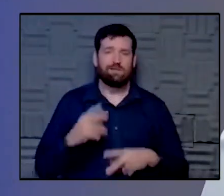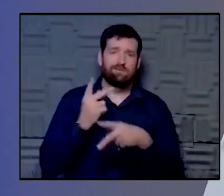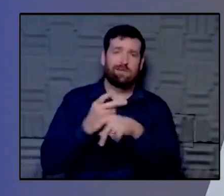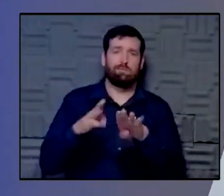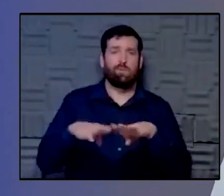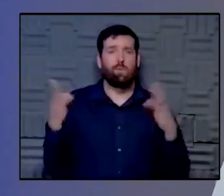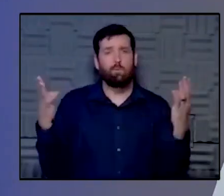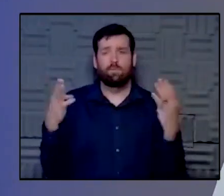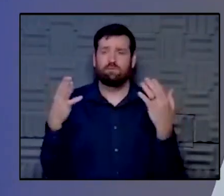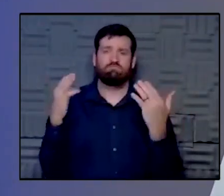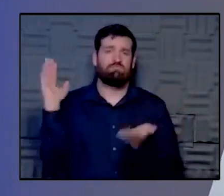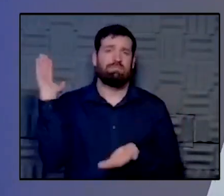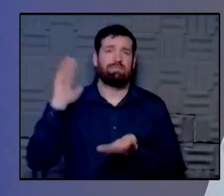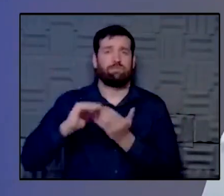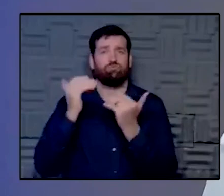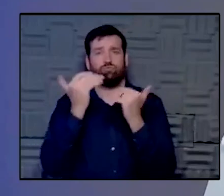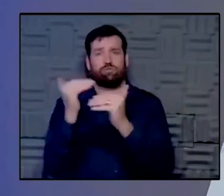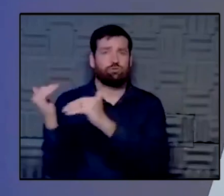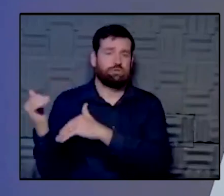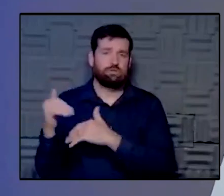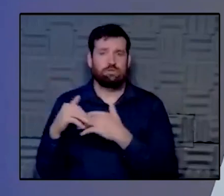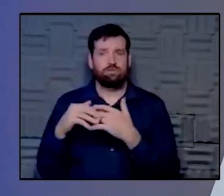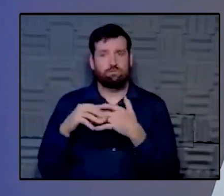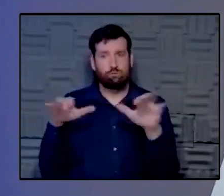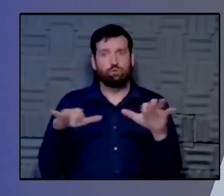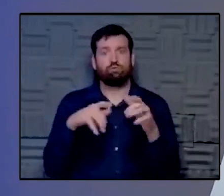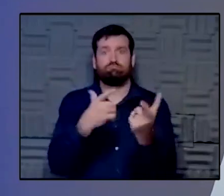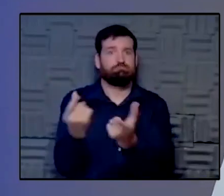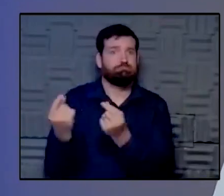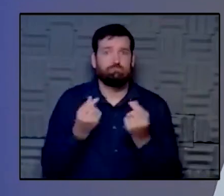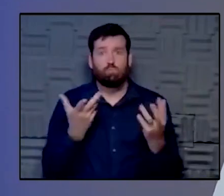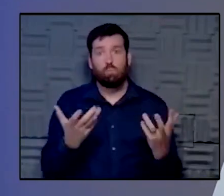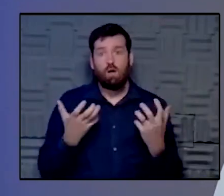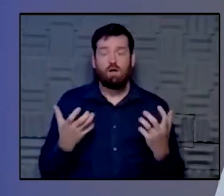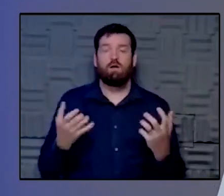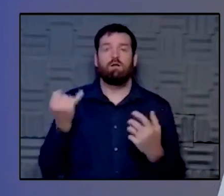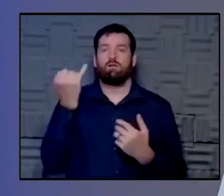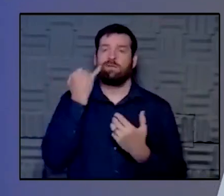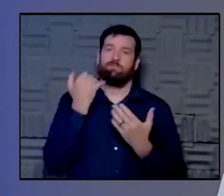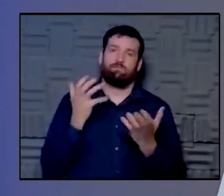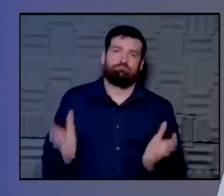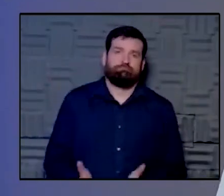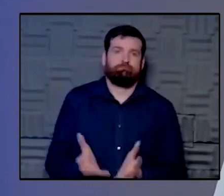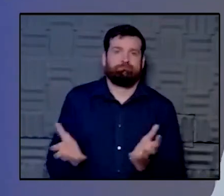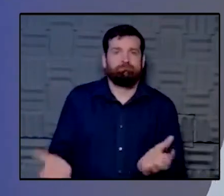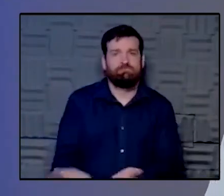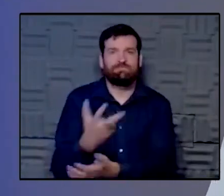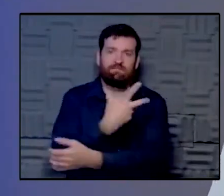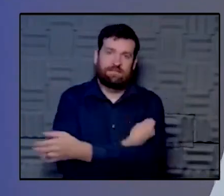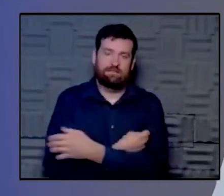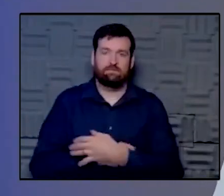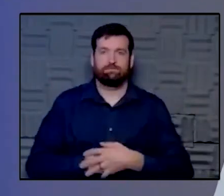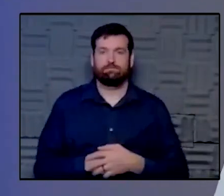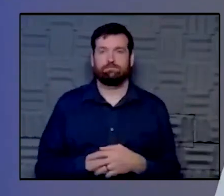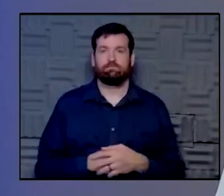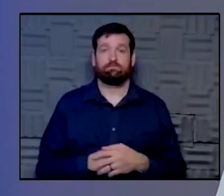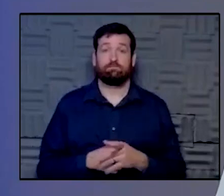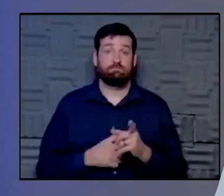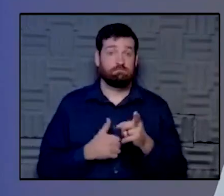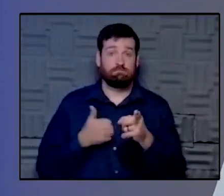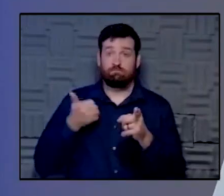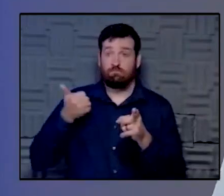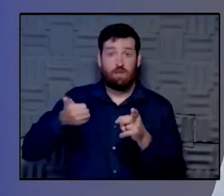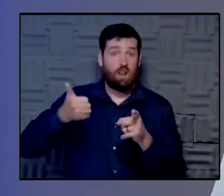open, keep less restrictions, do those things we want to do if we can continue to promote the vaccine. If you are